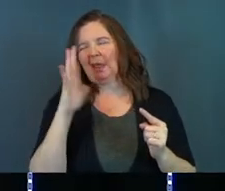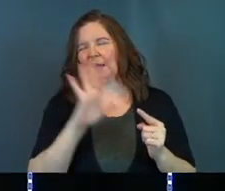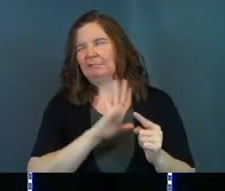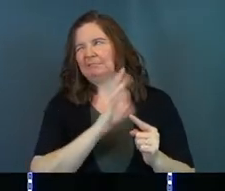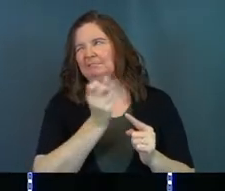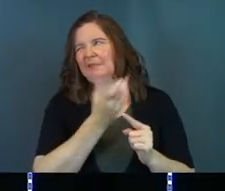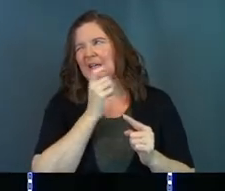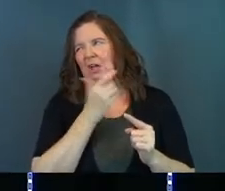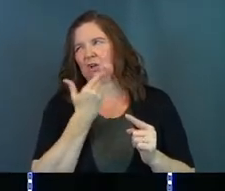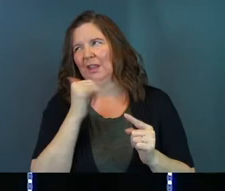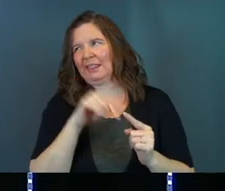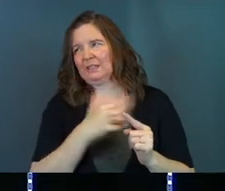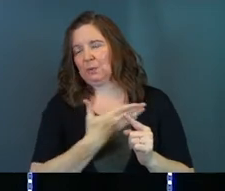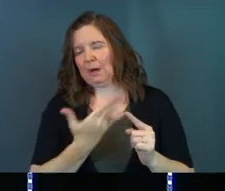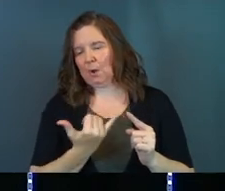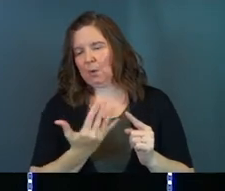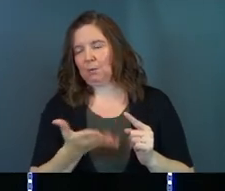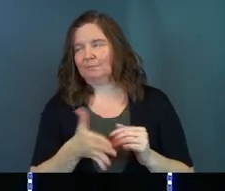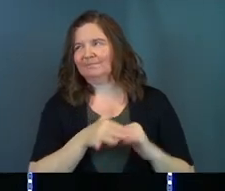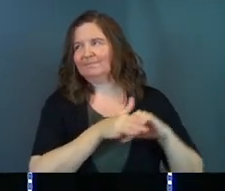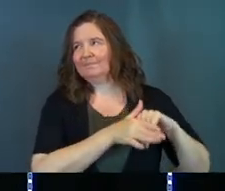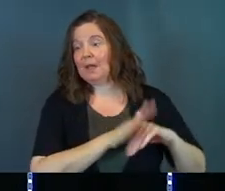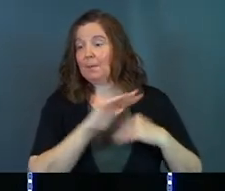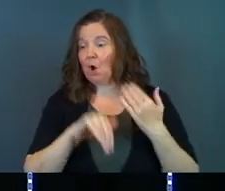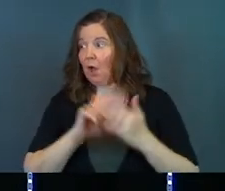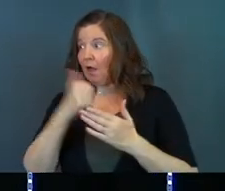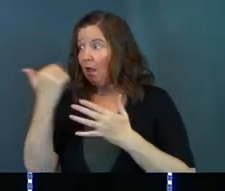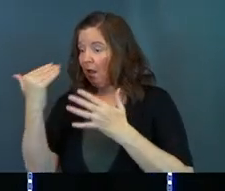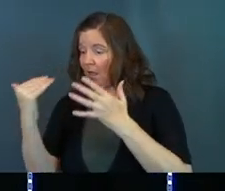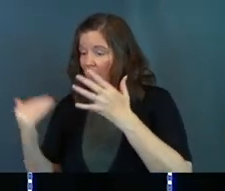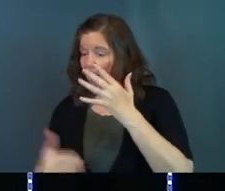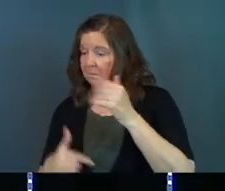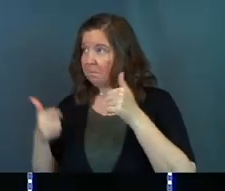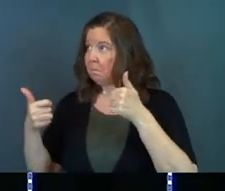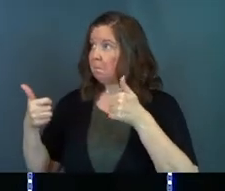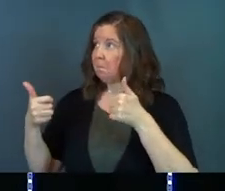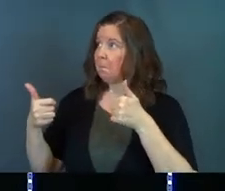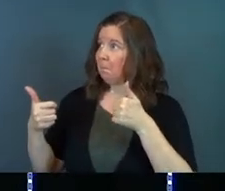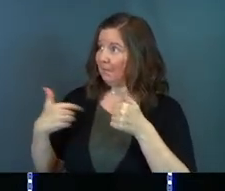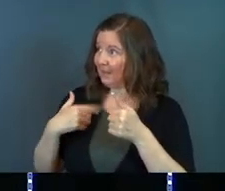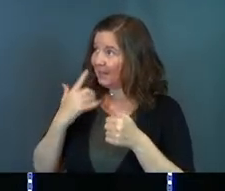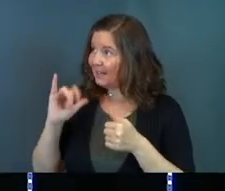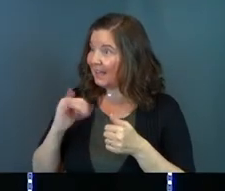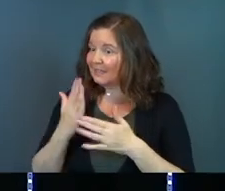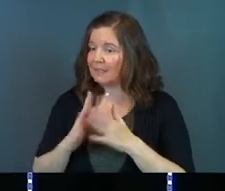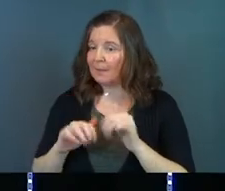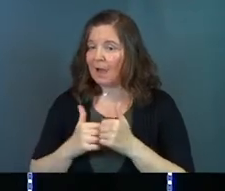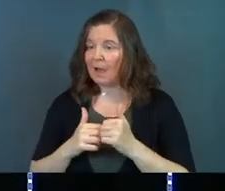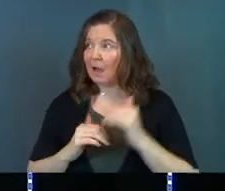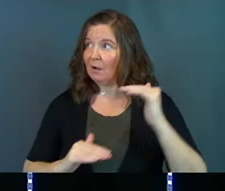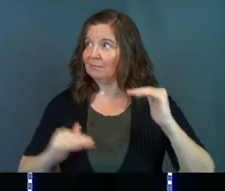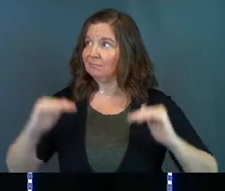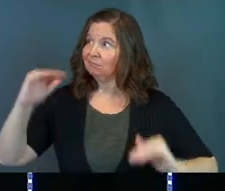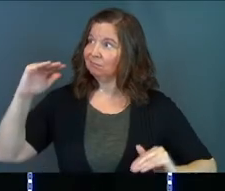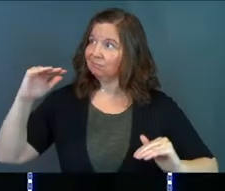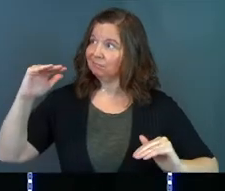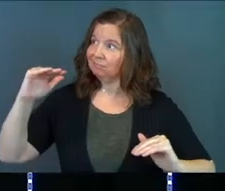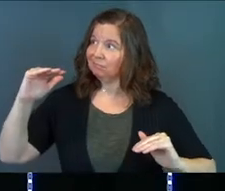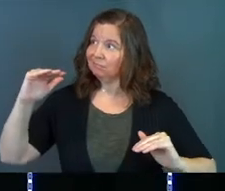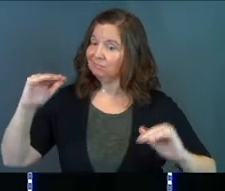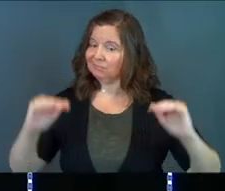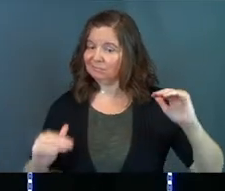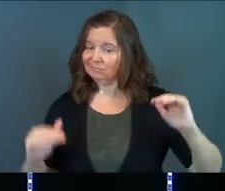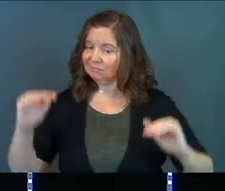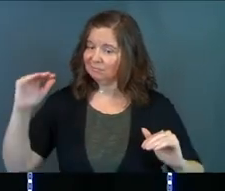I know that I'm not so good at this right now. But in all these other areas, I'm pretty good. Doesn't it like somehow outweigh the other